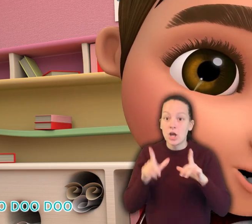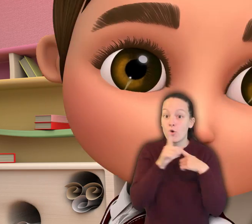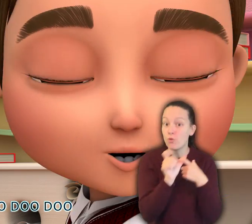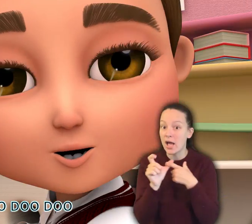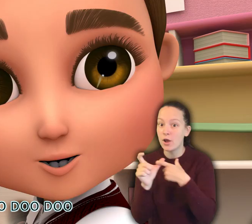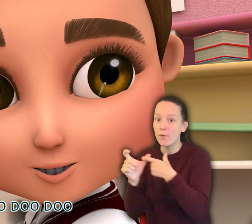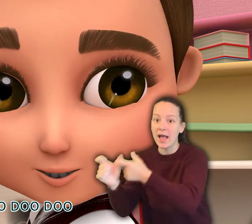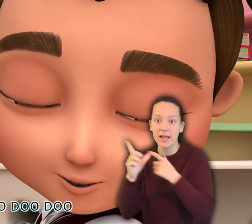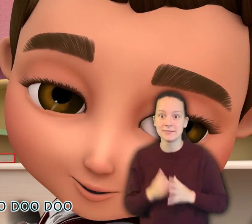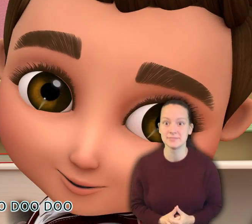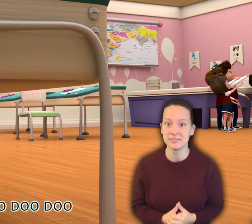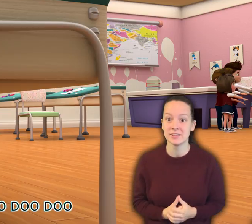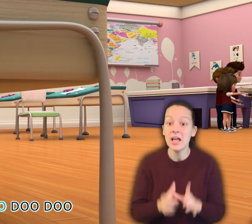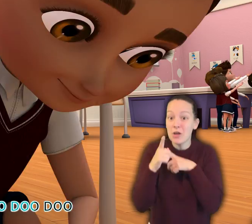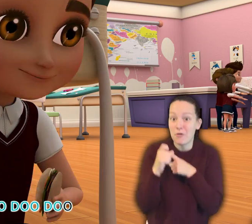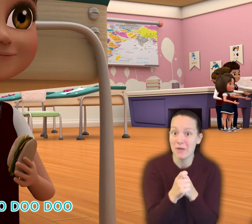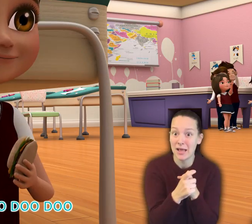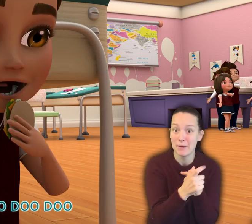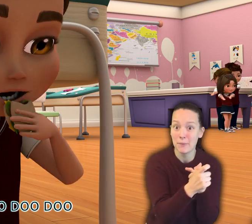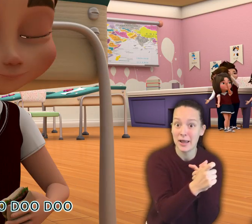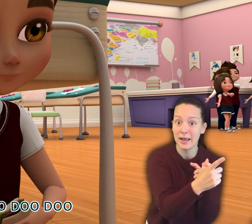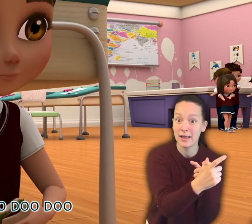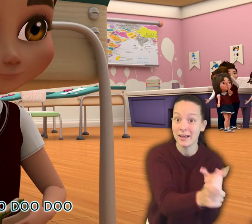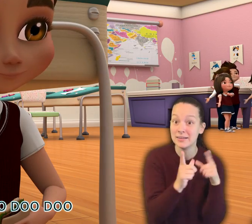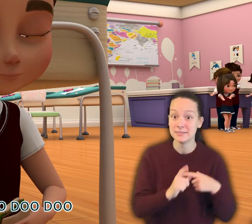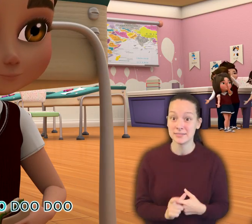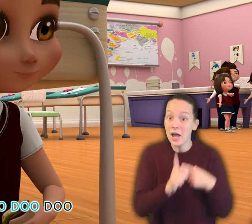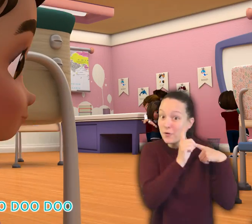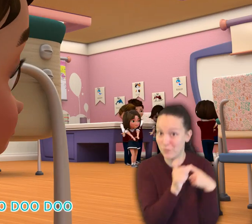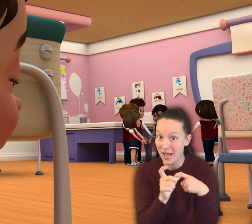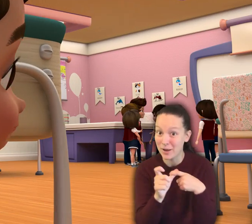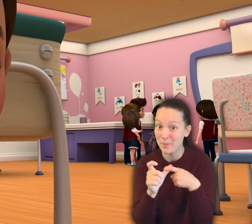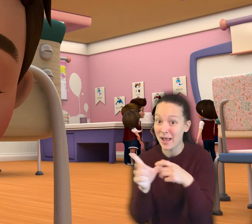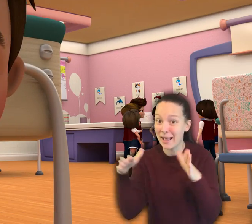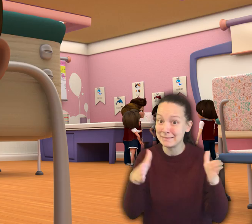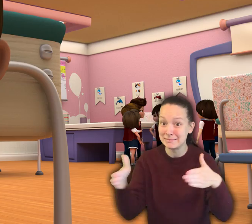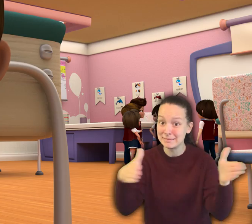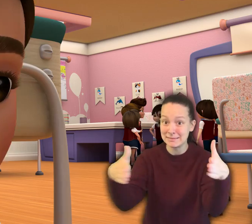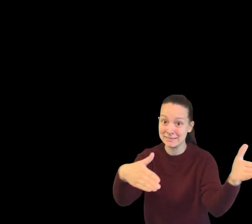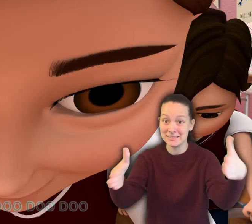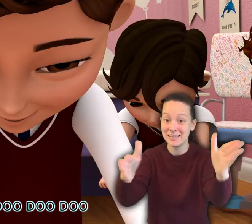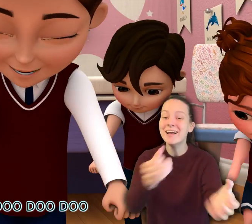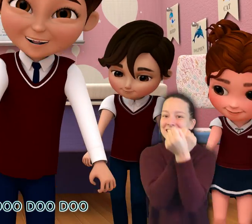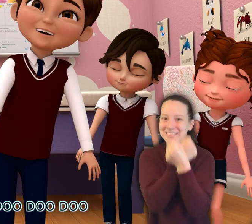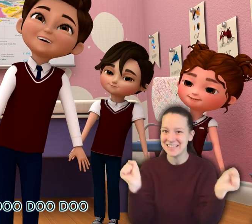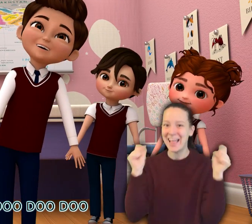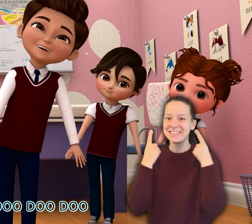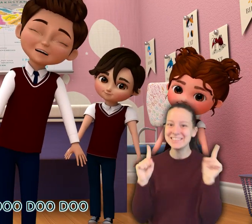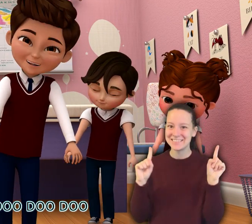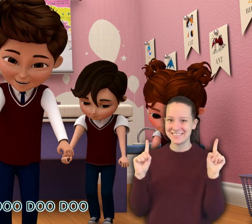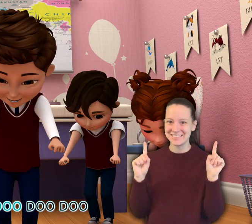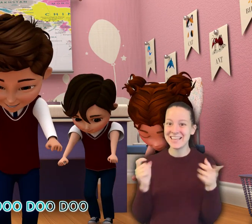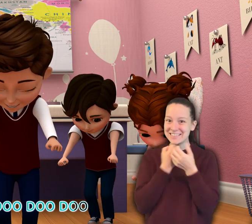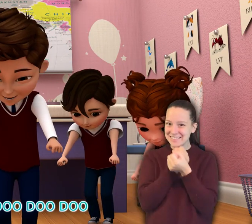away run away run away run away safe at